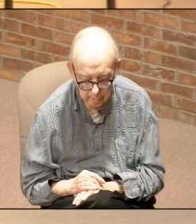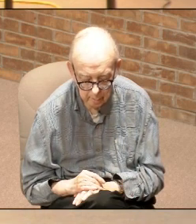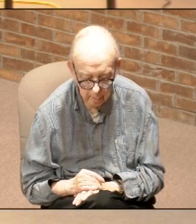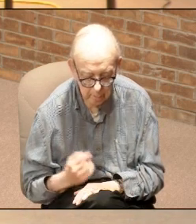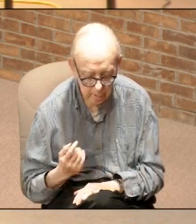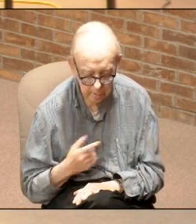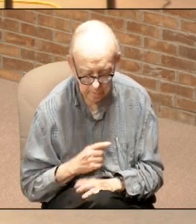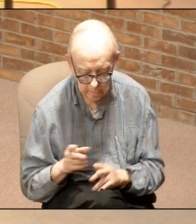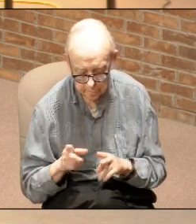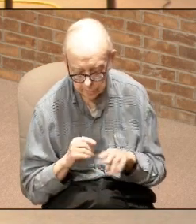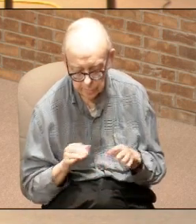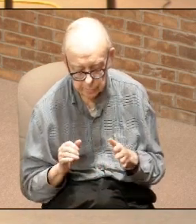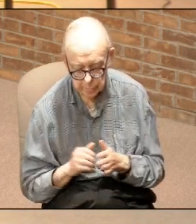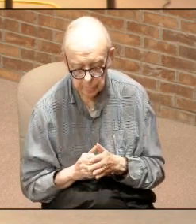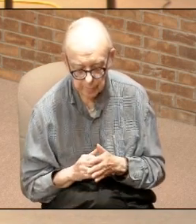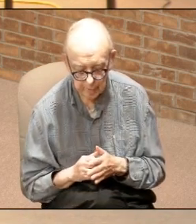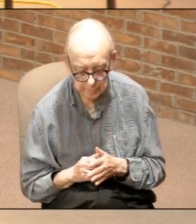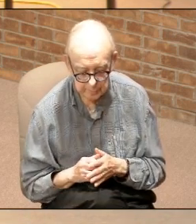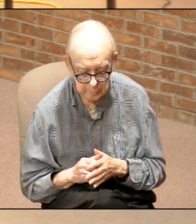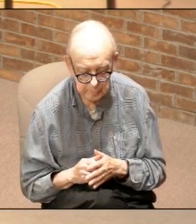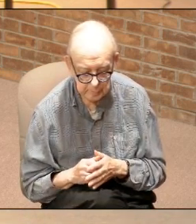we're choosing to do it